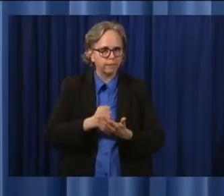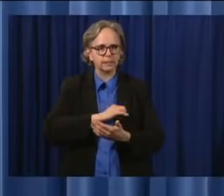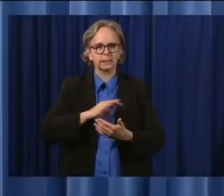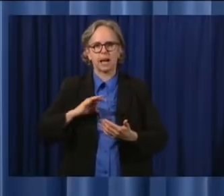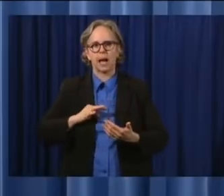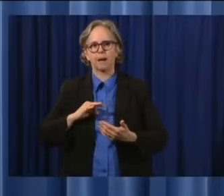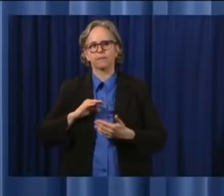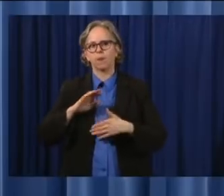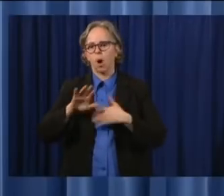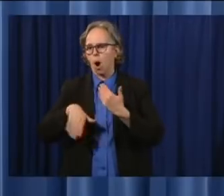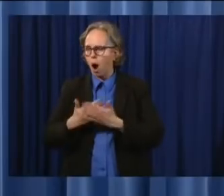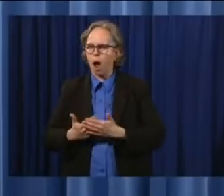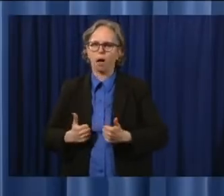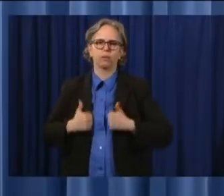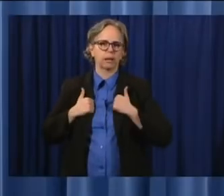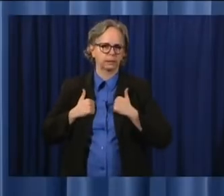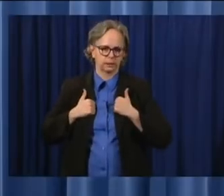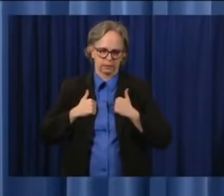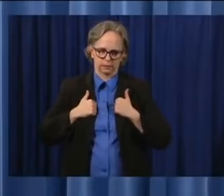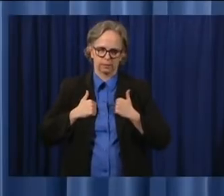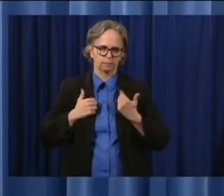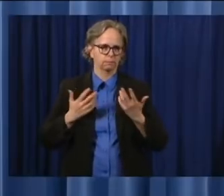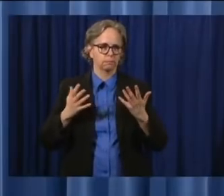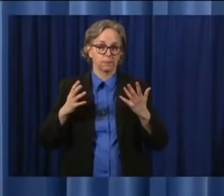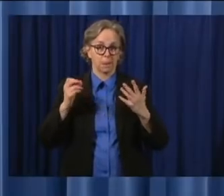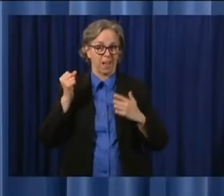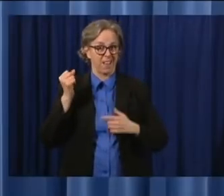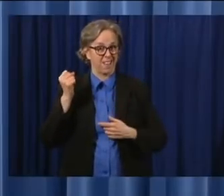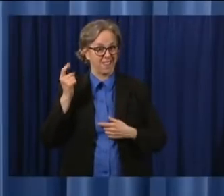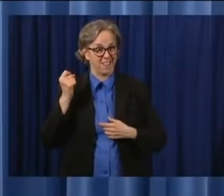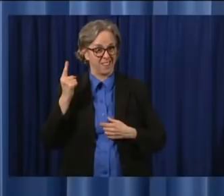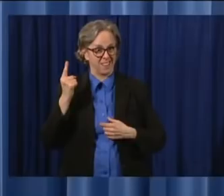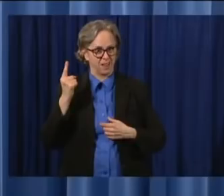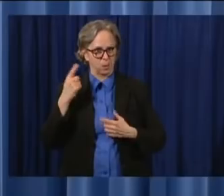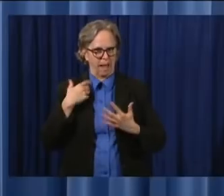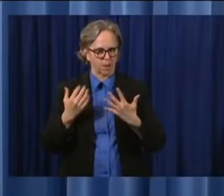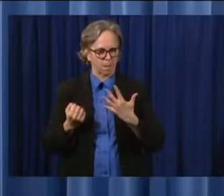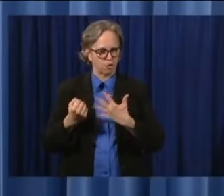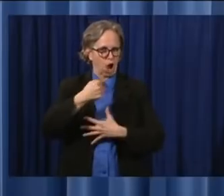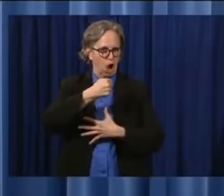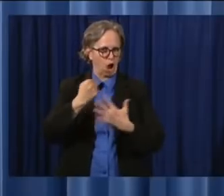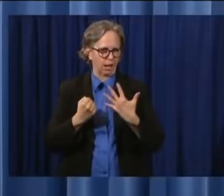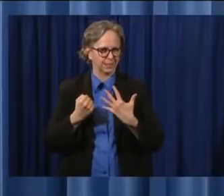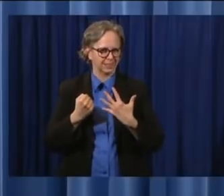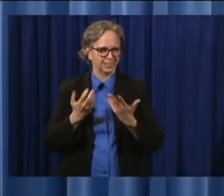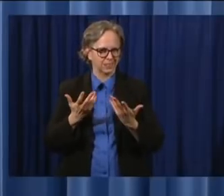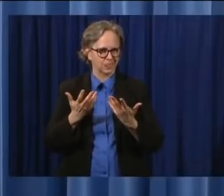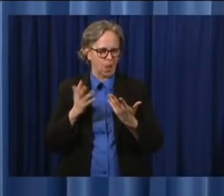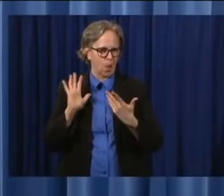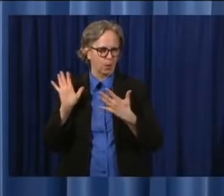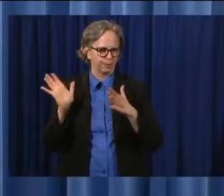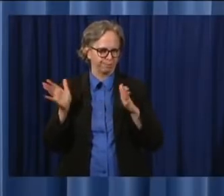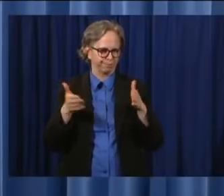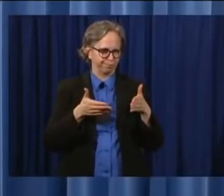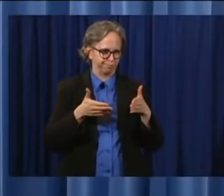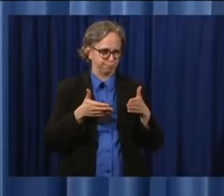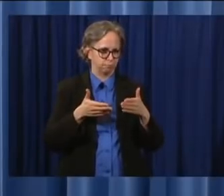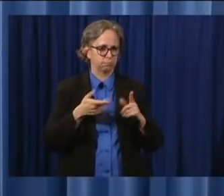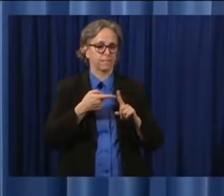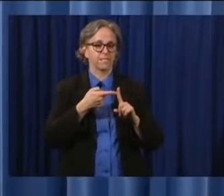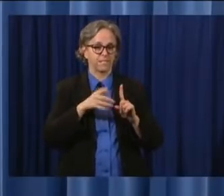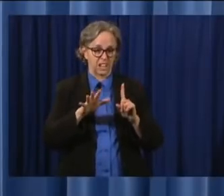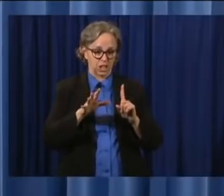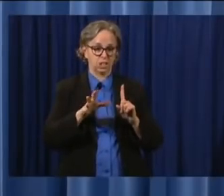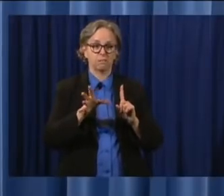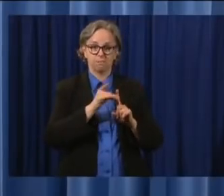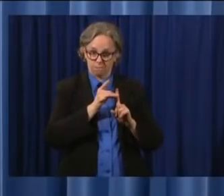of the staff. But at the same time, if there's a reason, if there is COVID found in there, then it is the traditional tracing